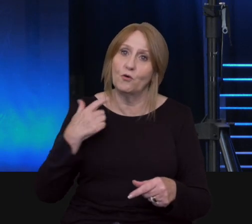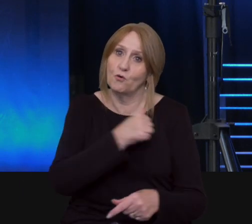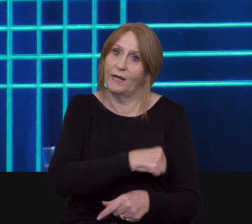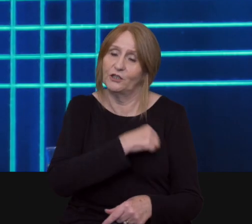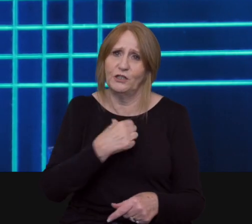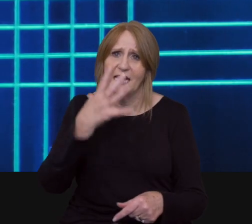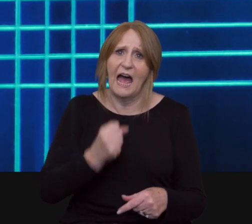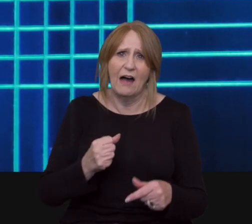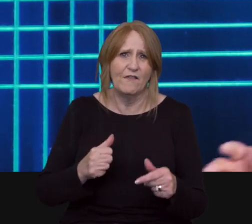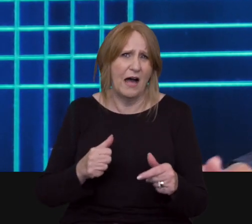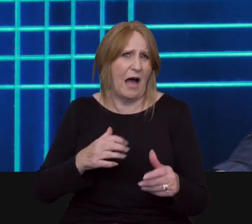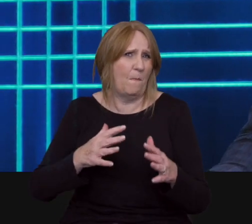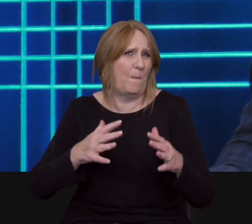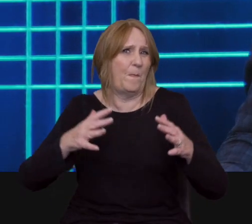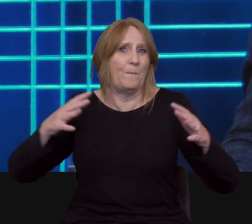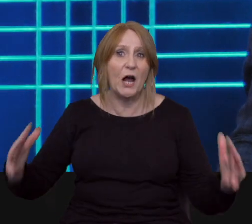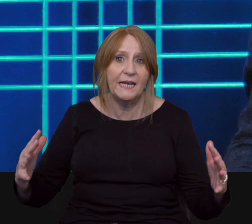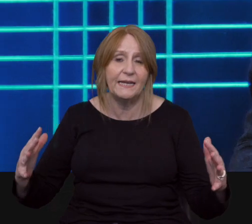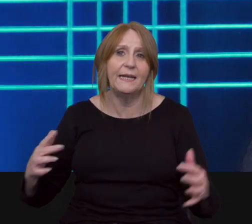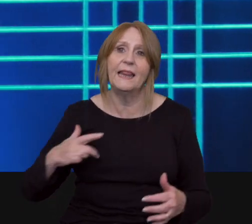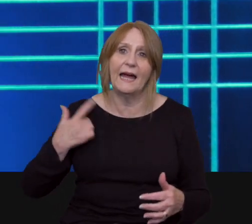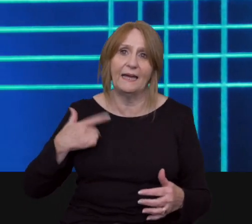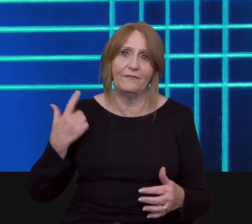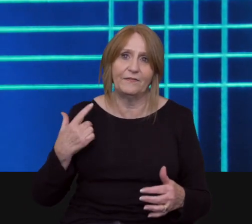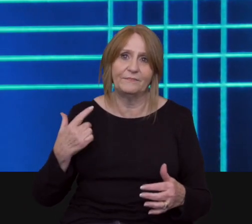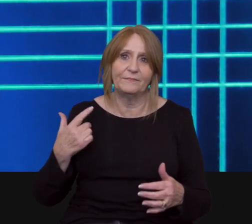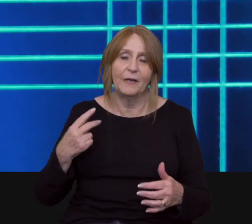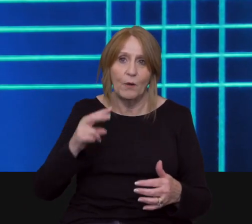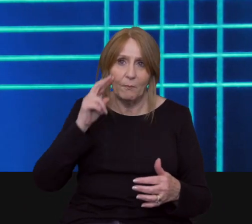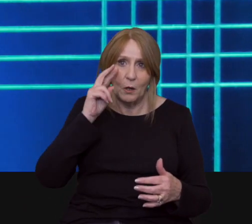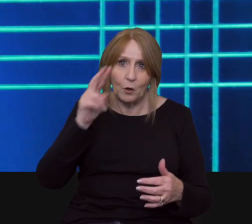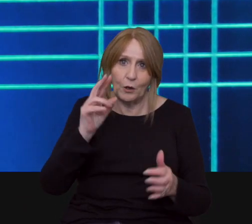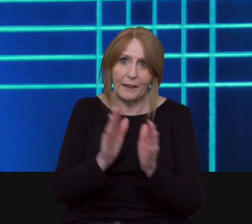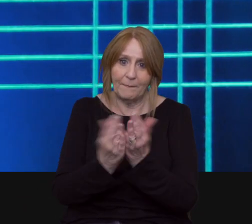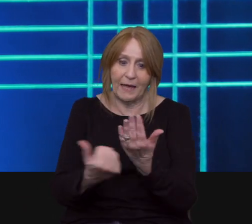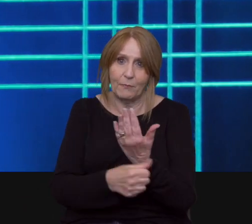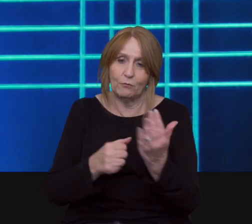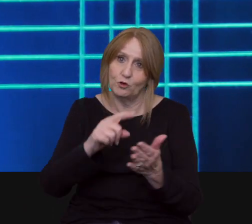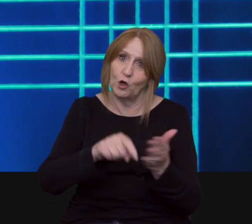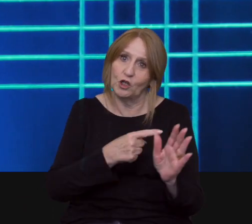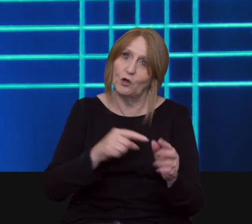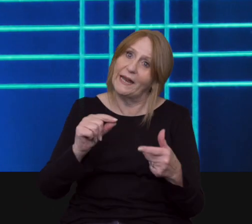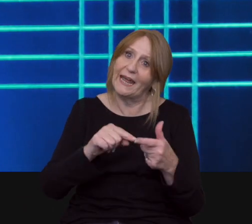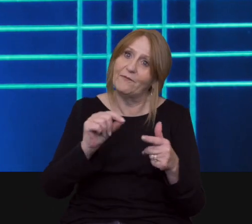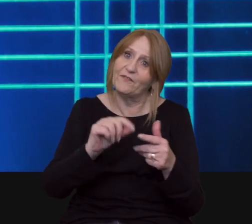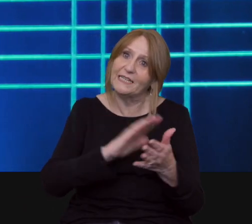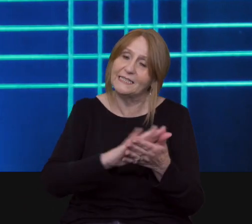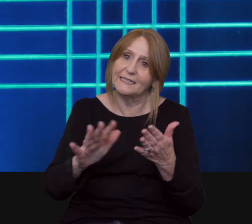life. And when we're looking at the book of Joshua and the book of Ephesians, we're talking about taking ground and coming